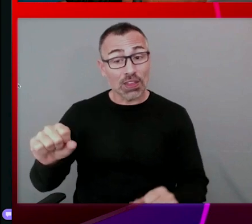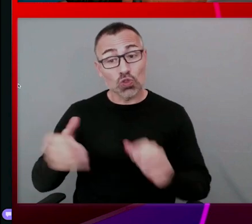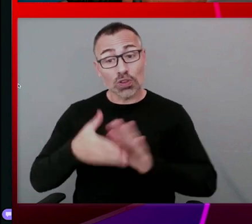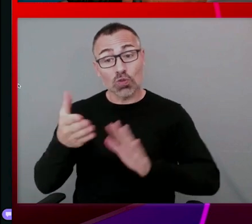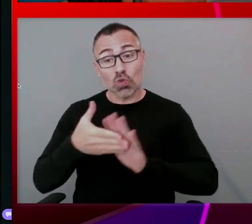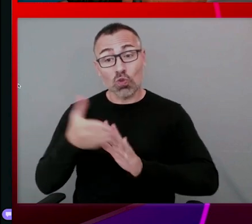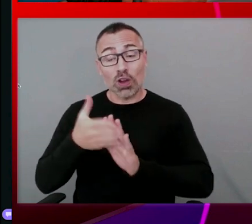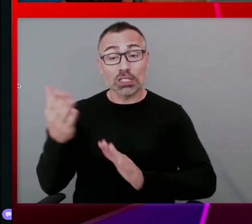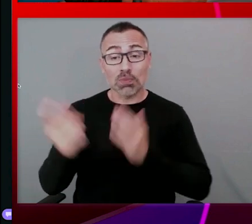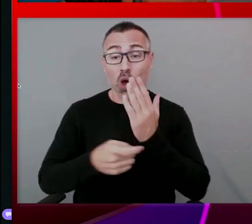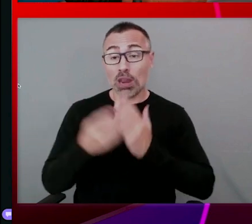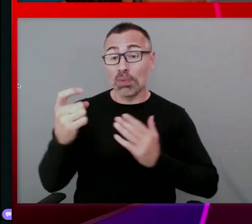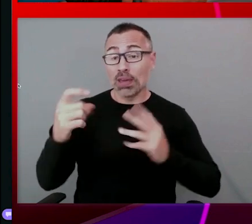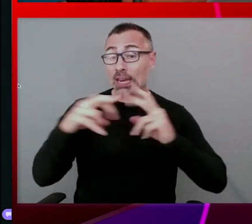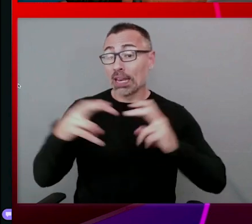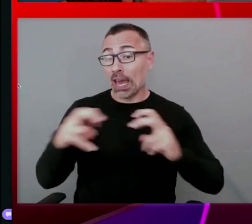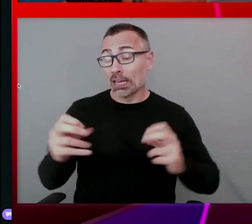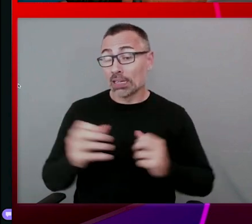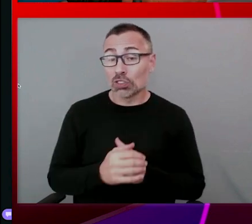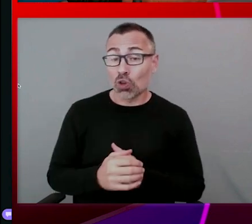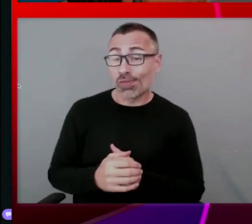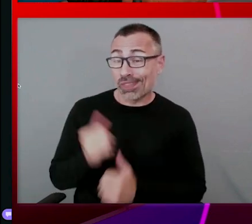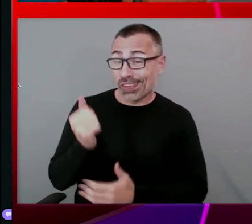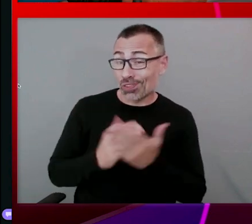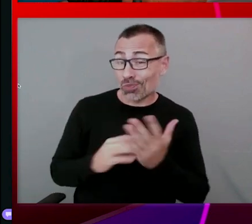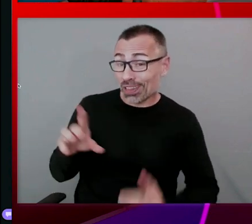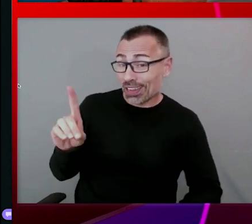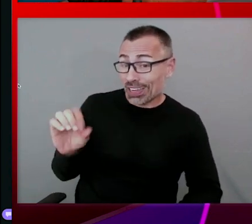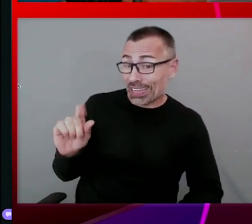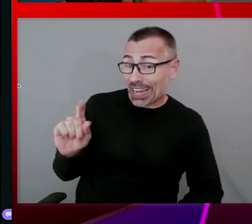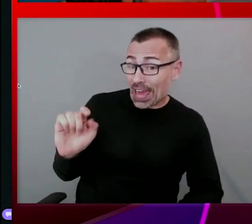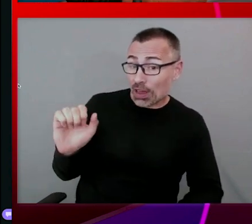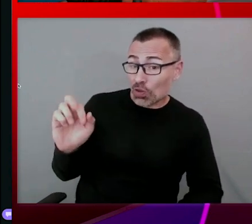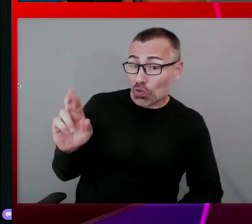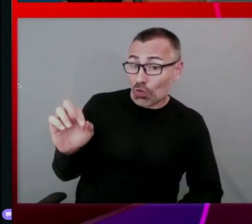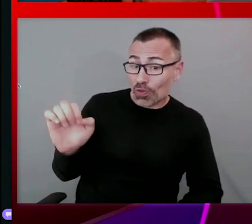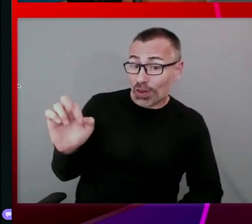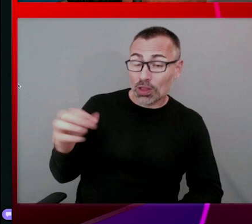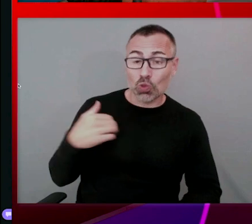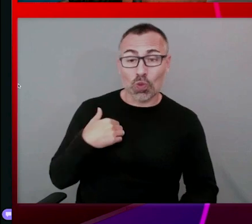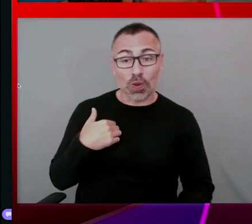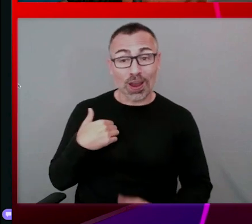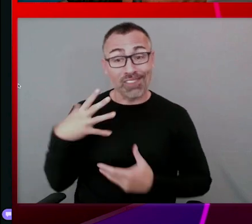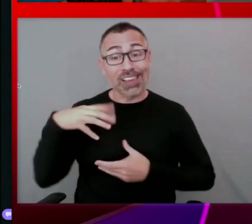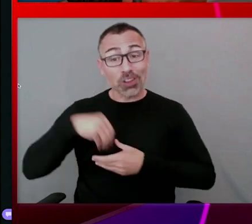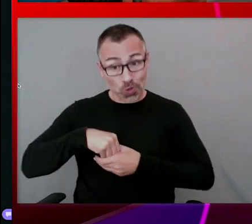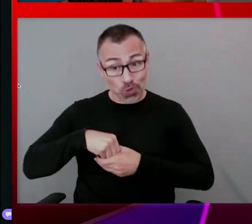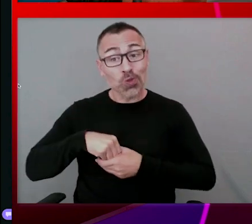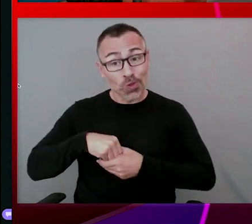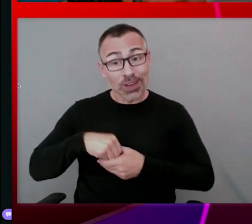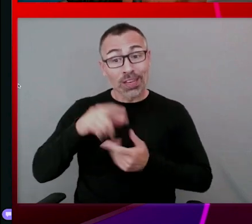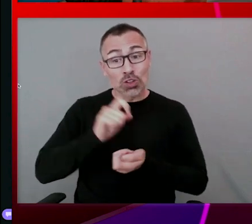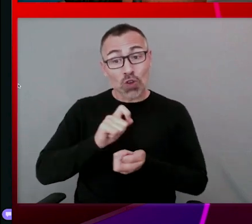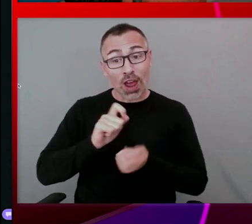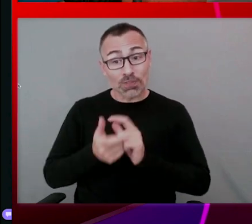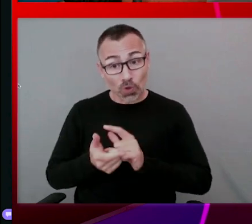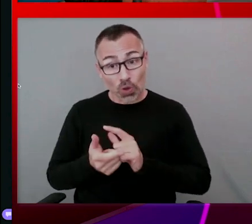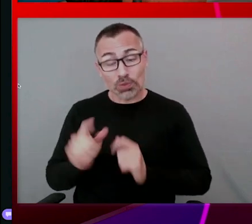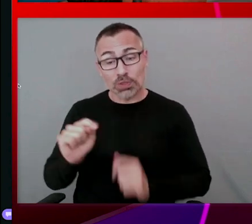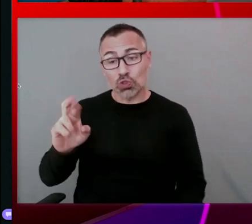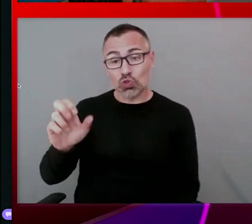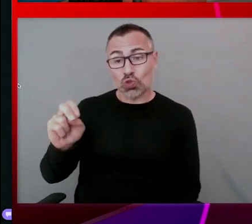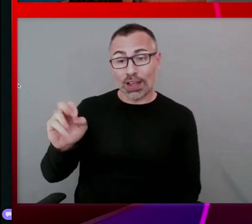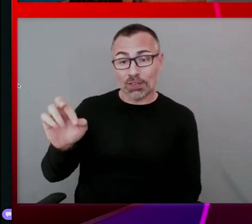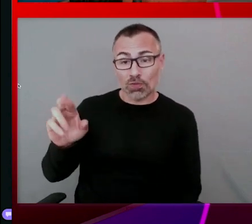So as part of Data Wrangler, we give you built-in transforms, right? These are actions you can take on your individual feature